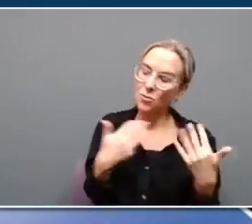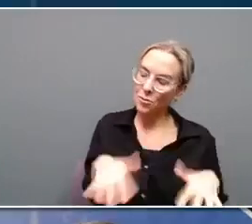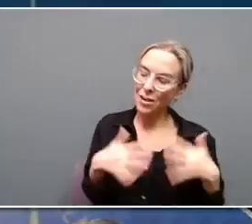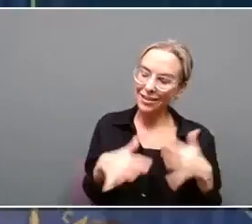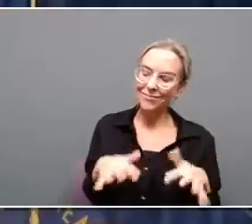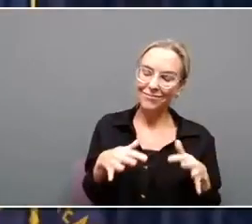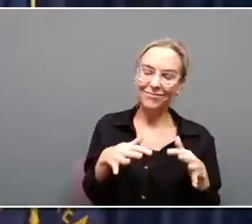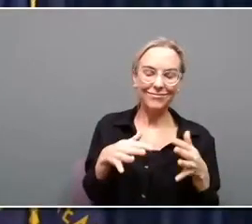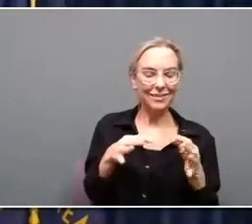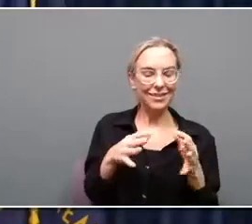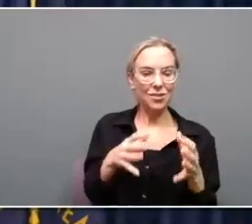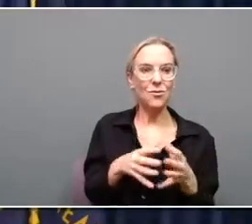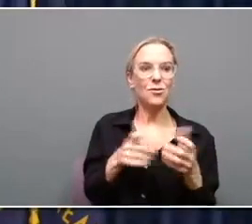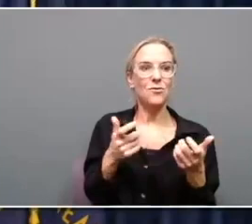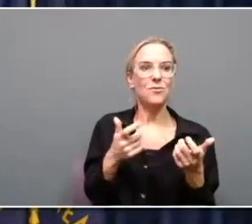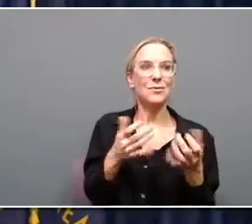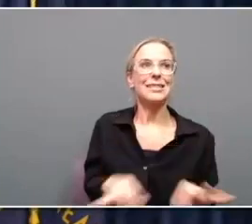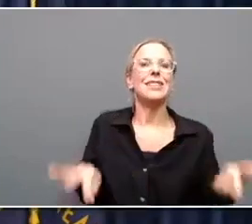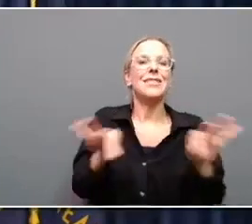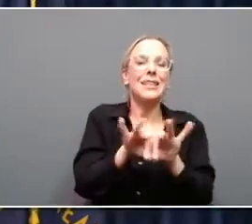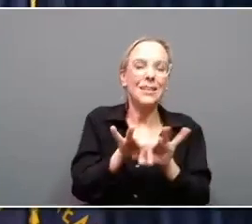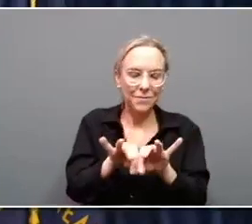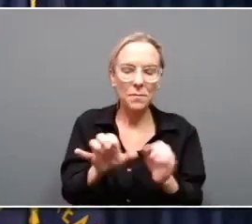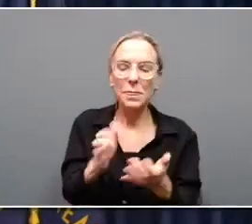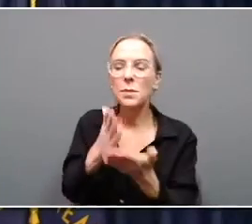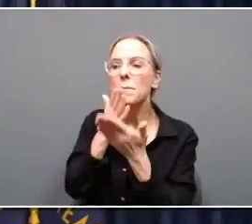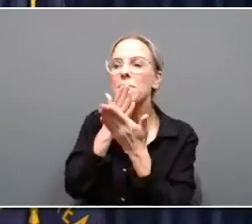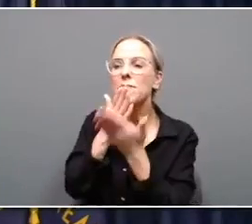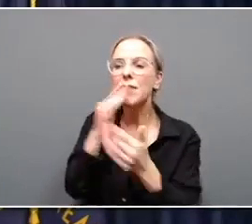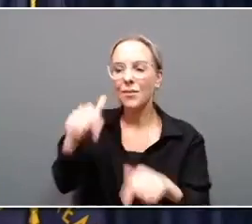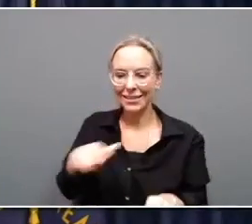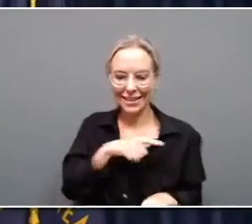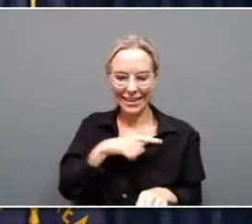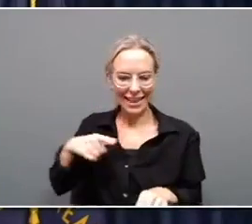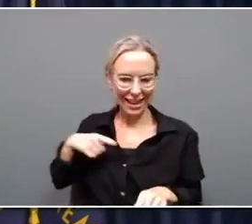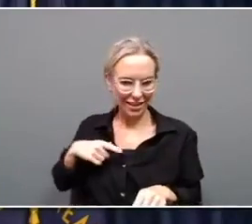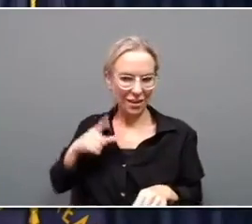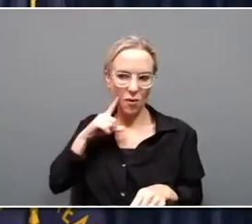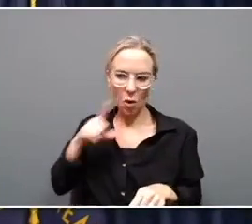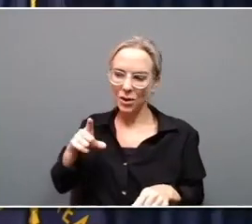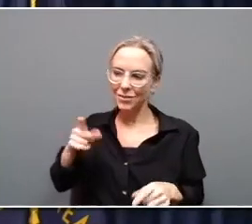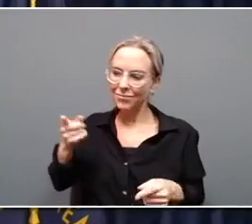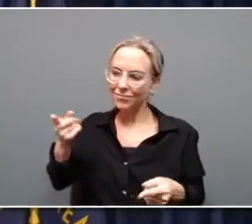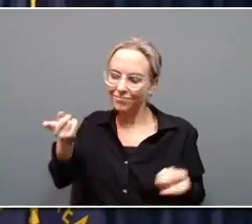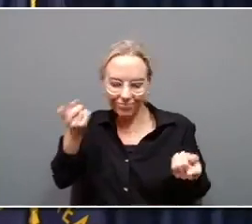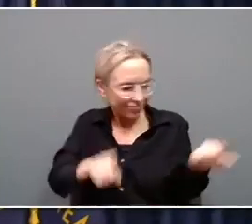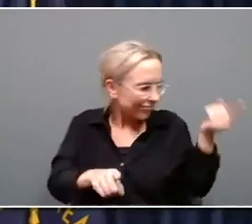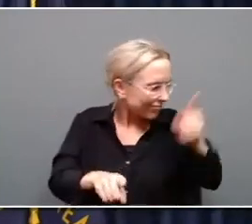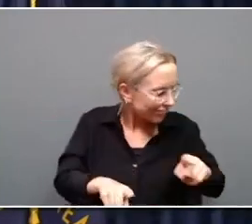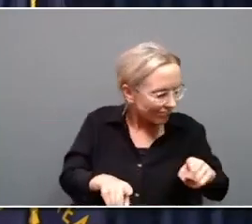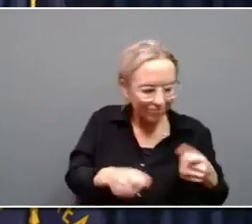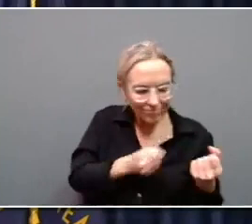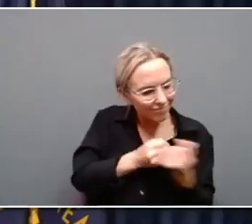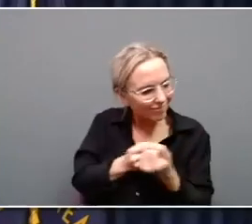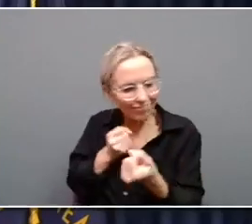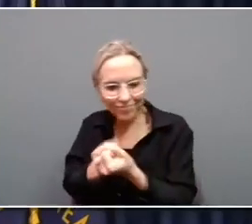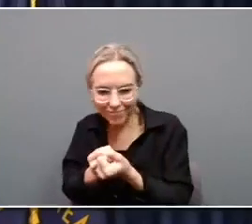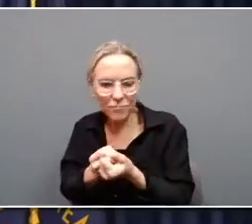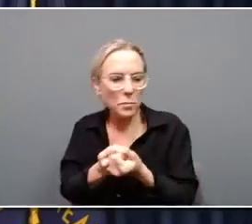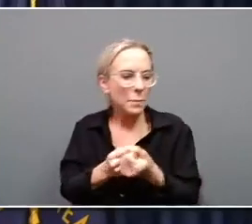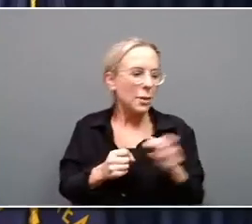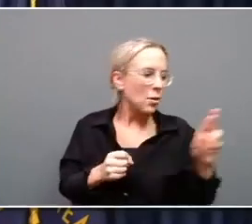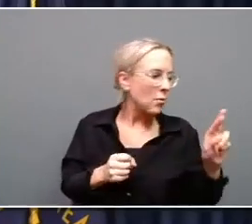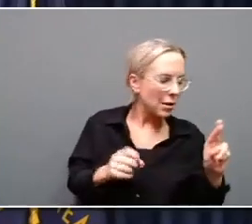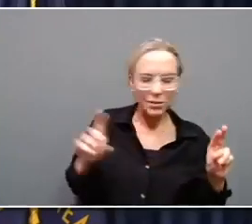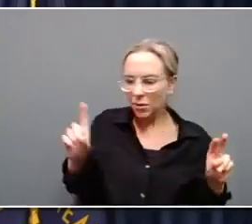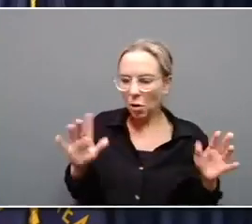a bipartisan effort in the legislature. I remember we were talking with the bill sponsor and others just about daily to get this one through. The Kentucky